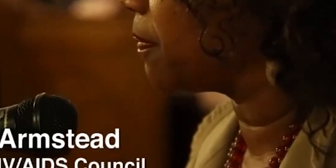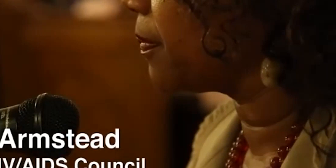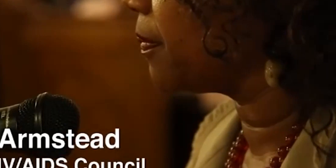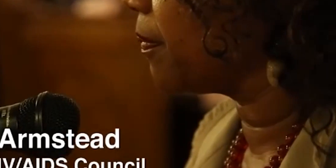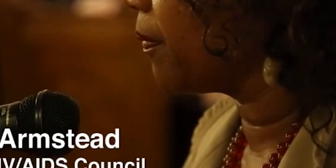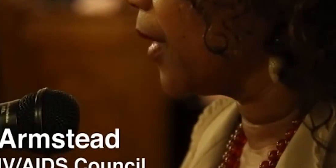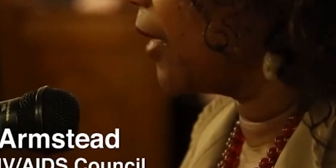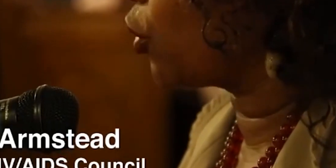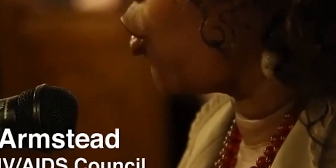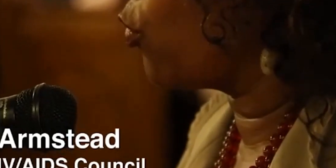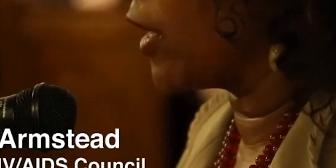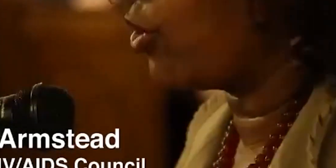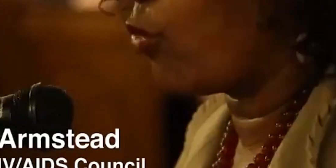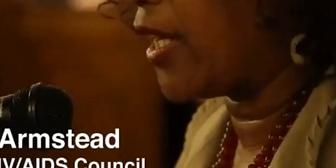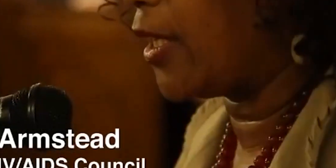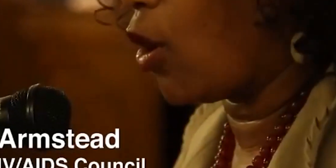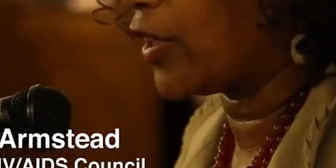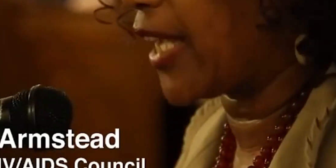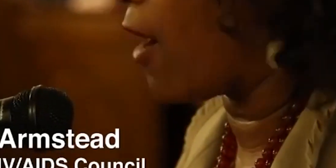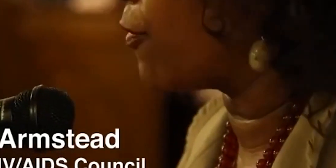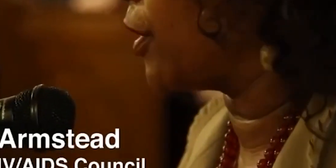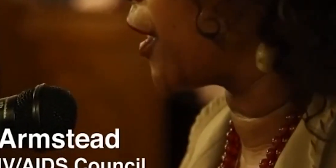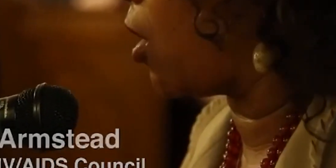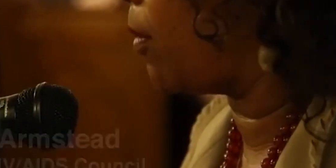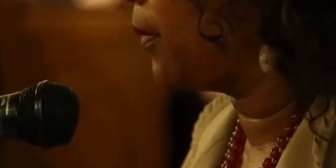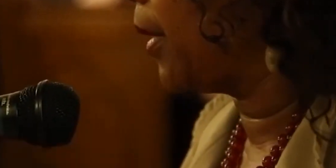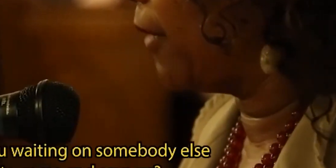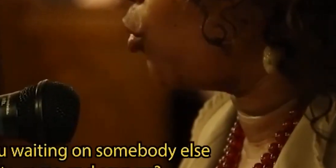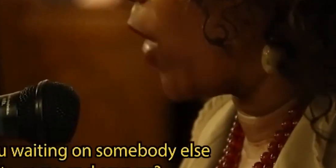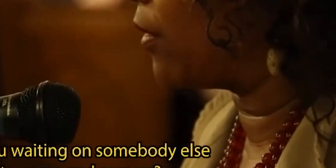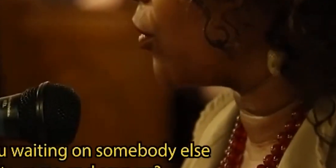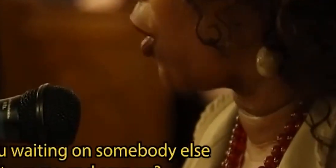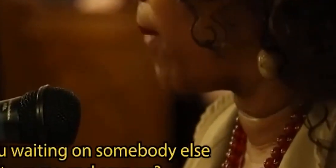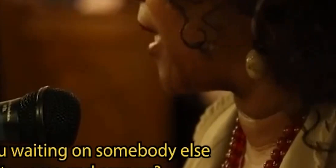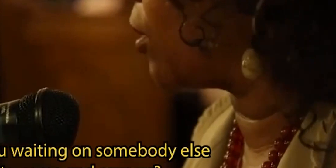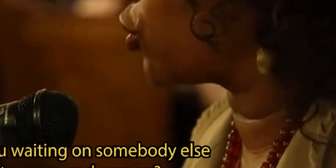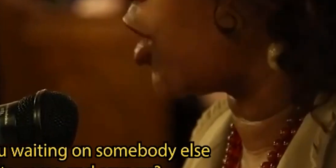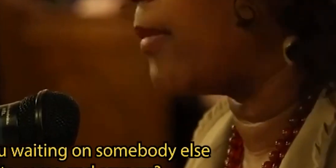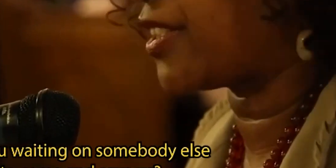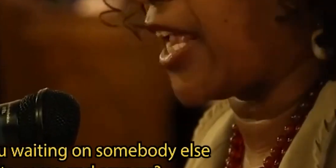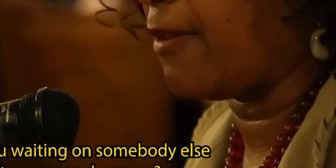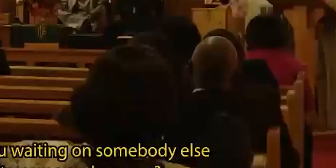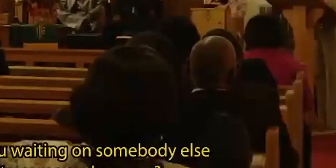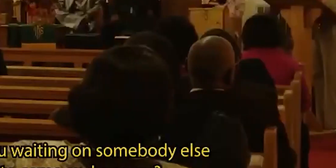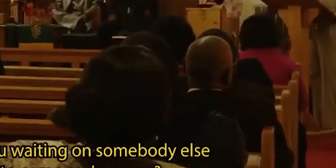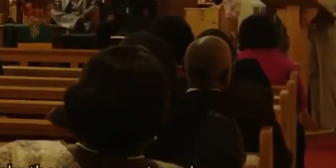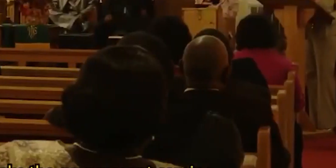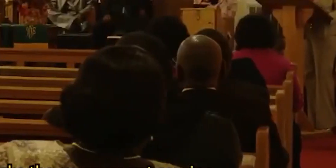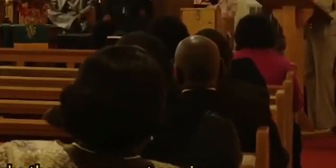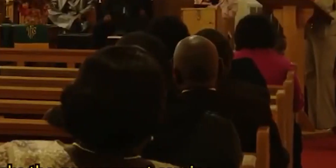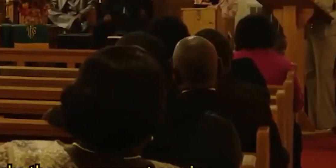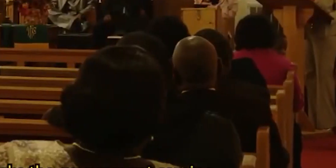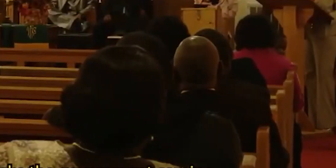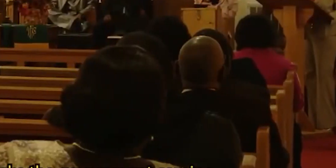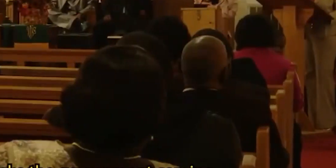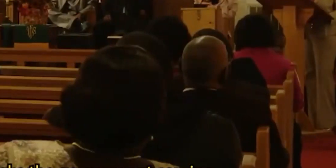HIV/AIDS. And so if you're waiting on the cavalry to come, if you're waiting on somebody else to come and save us, if you